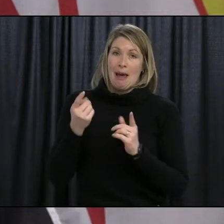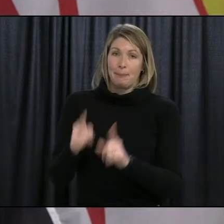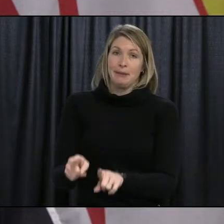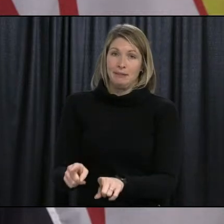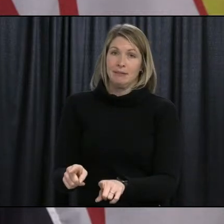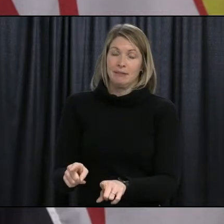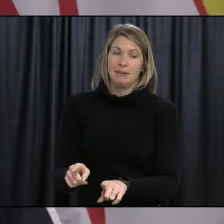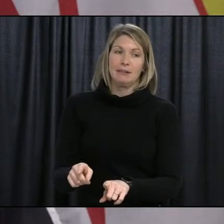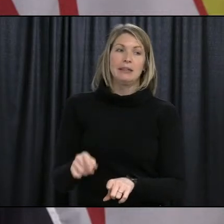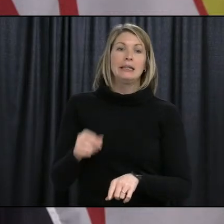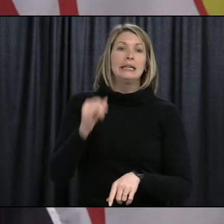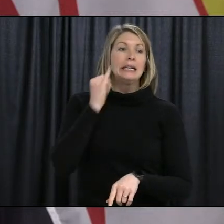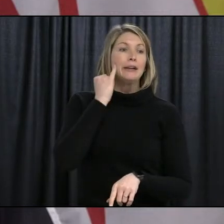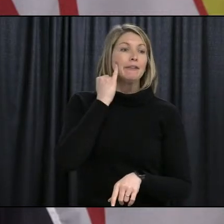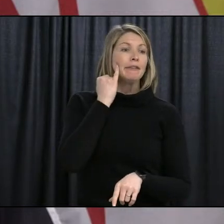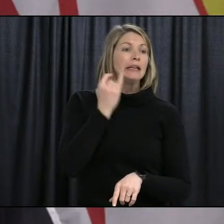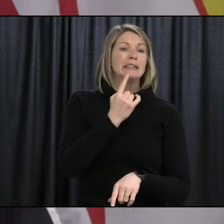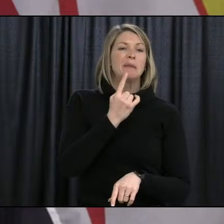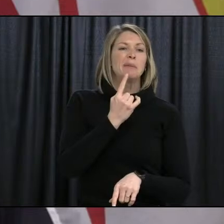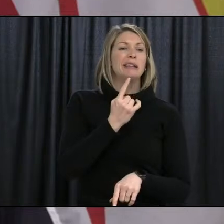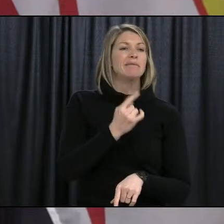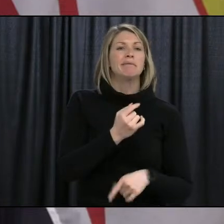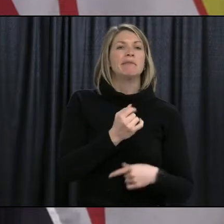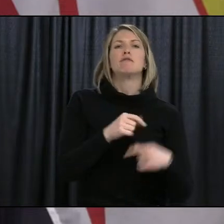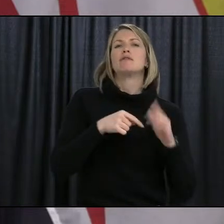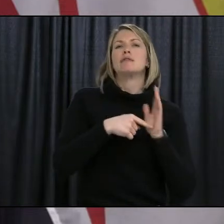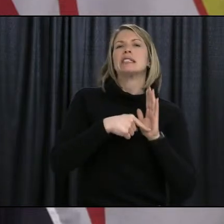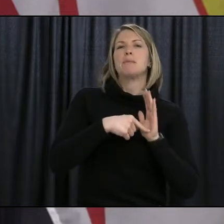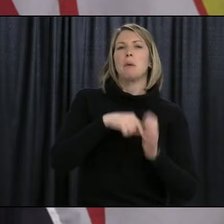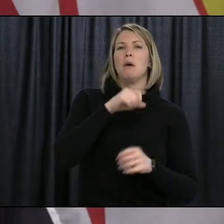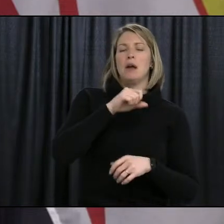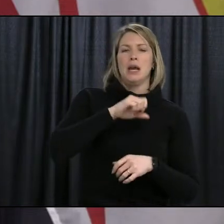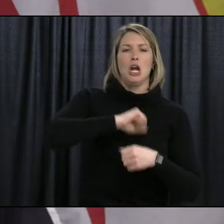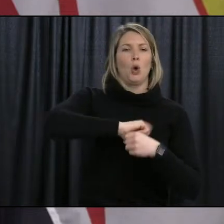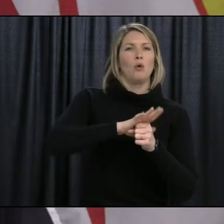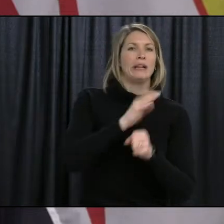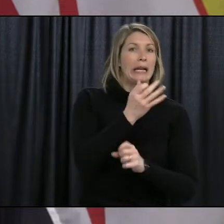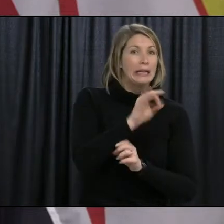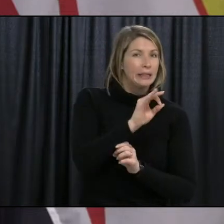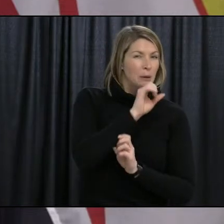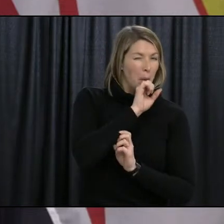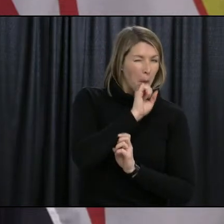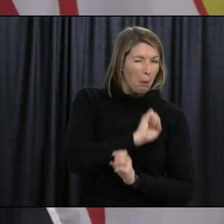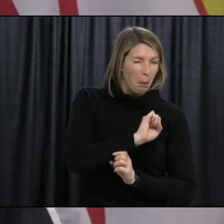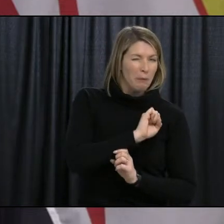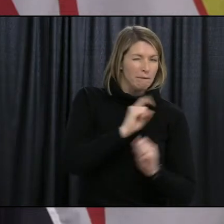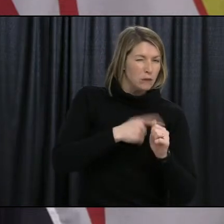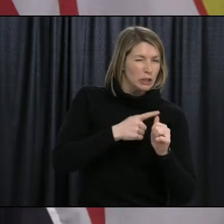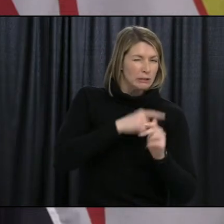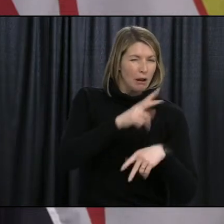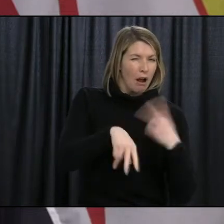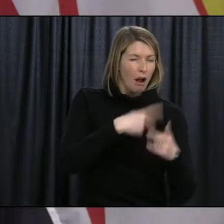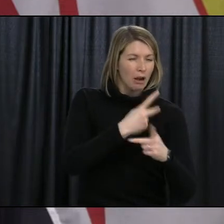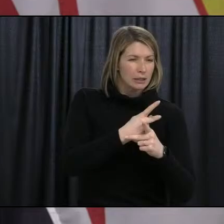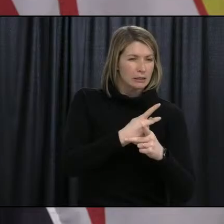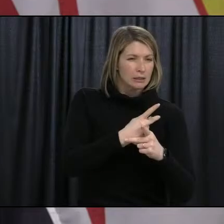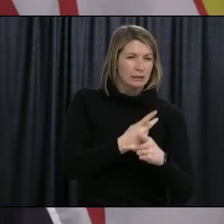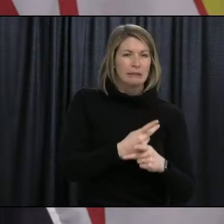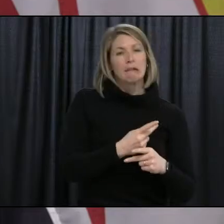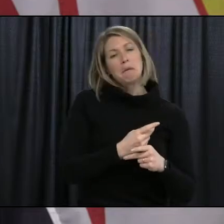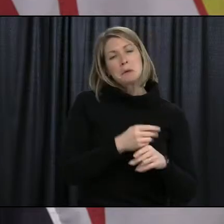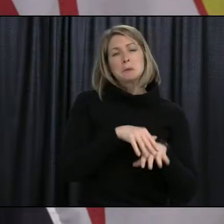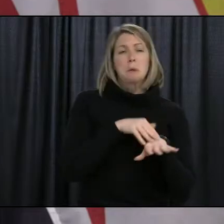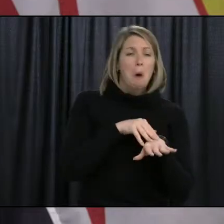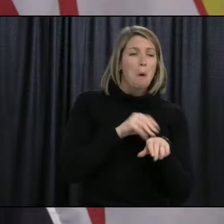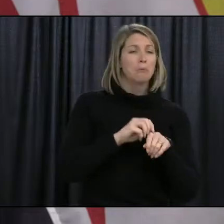more severe disease, the fact that it's more transmissible can still end up overwhelming your healthcare system.